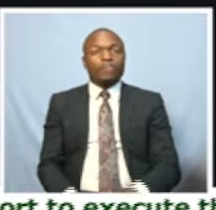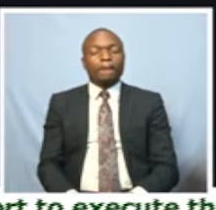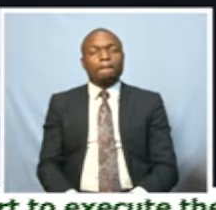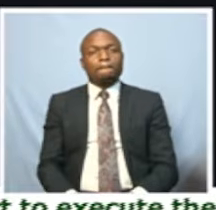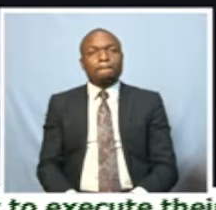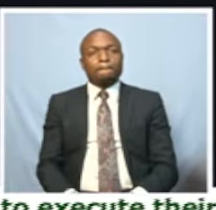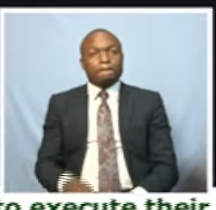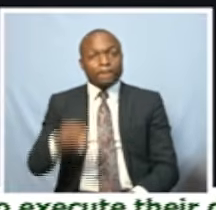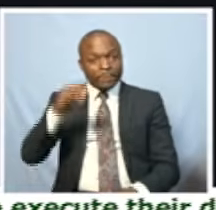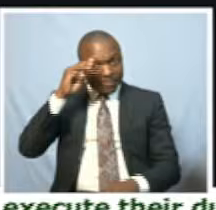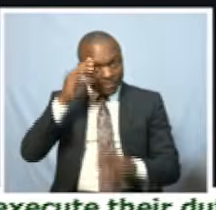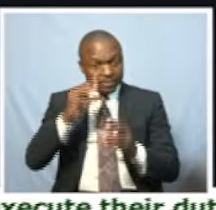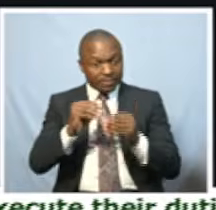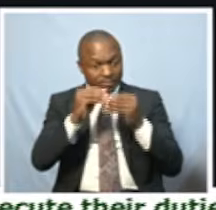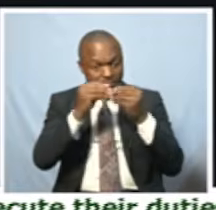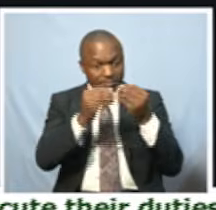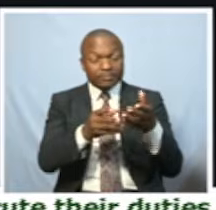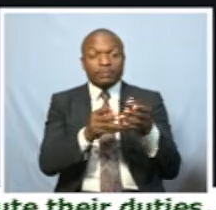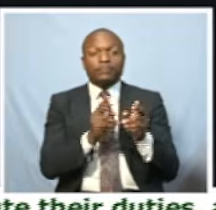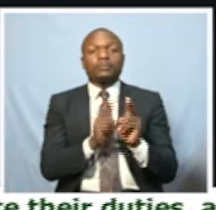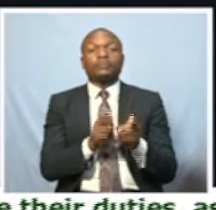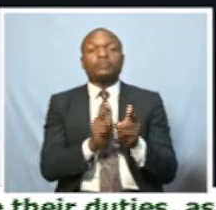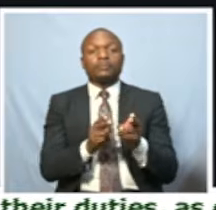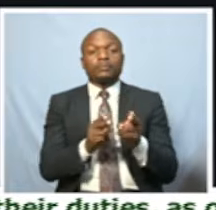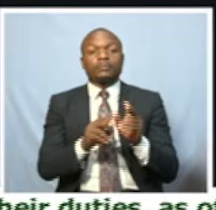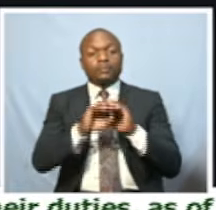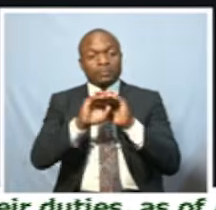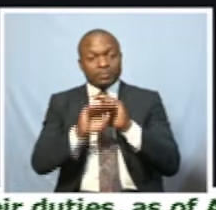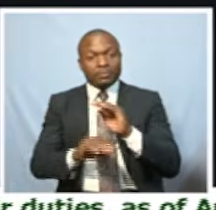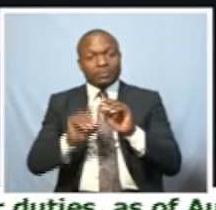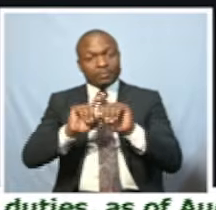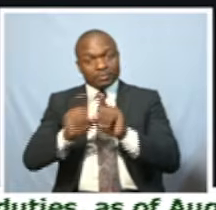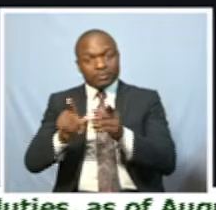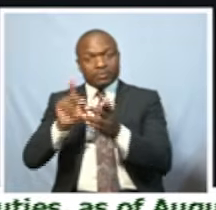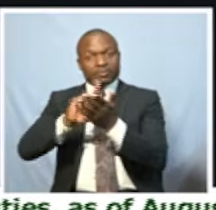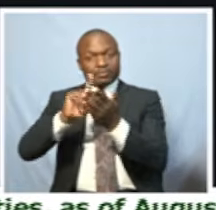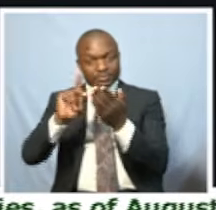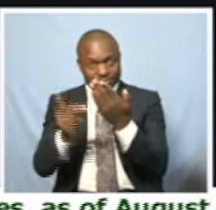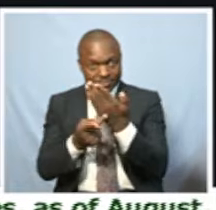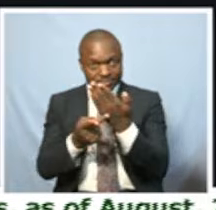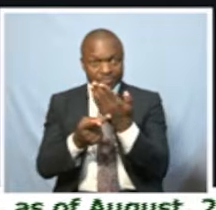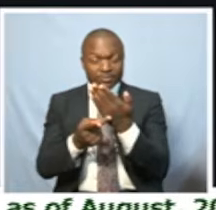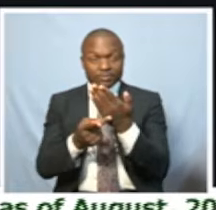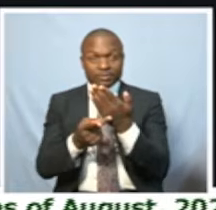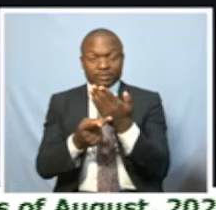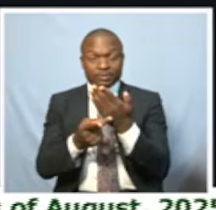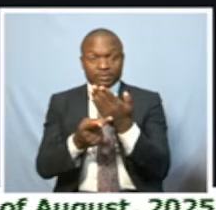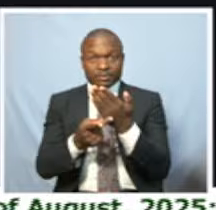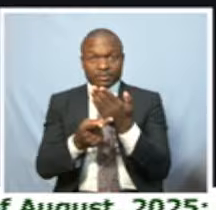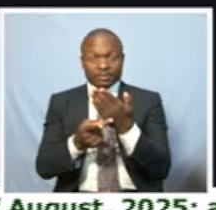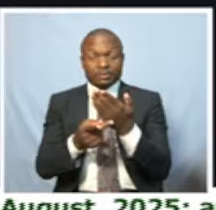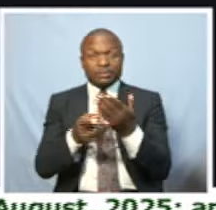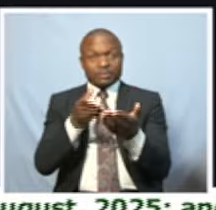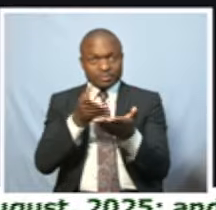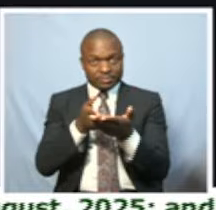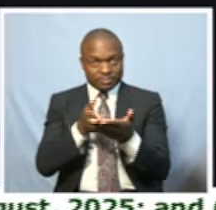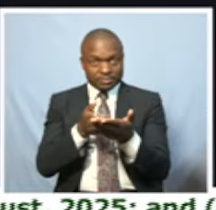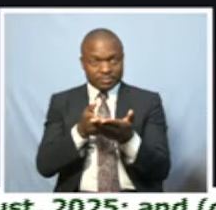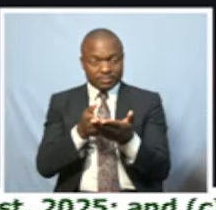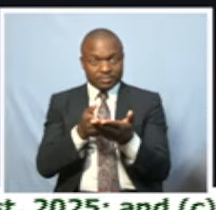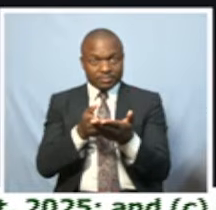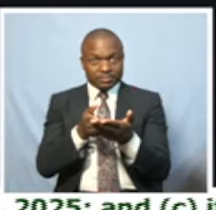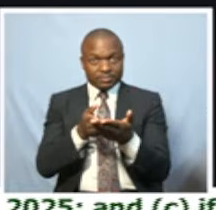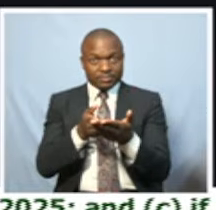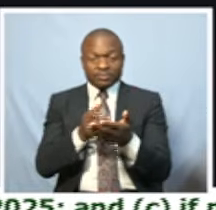The minister has given answers that fall under different programs. For instance, TRARAD program, it's a